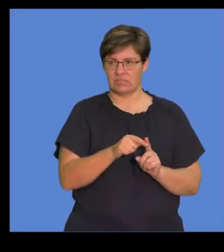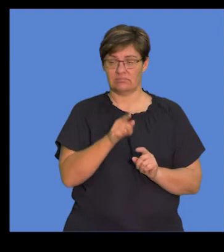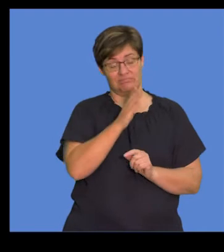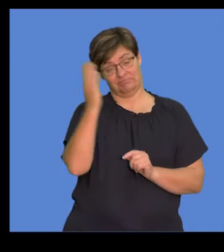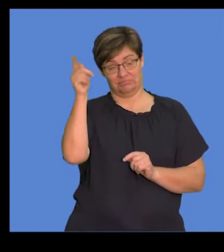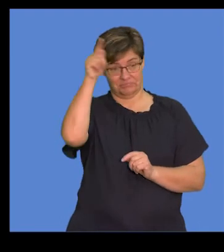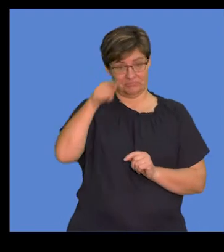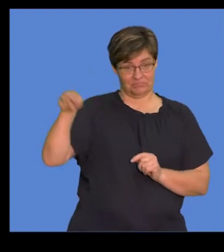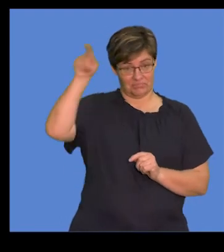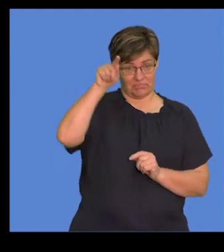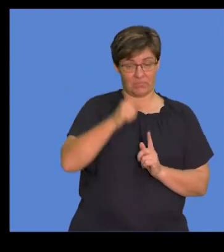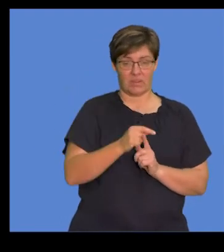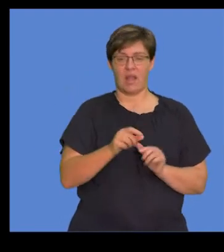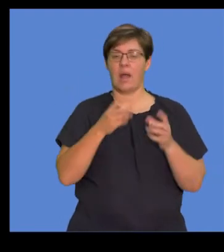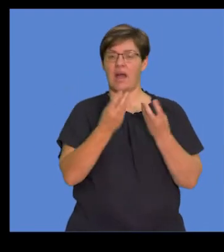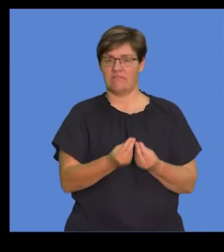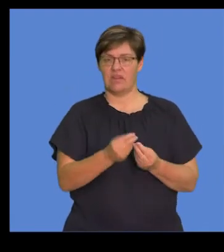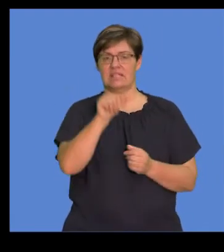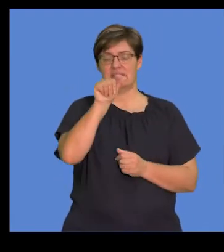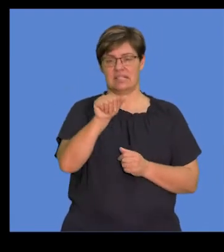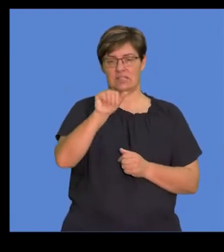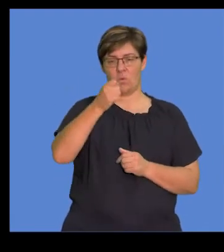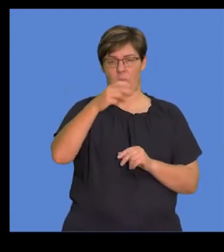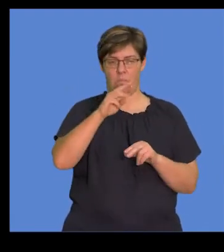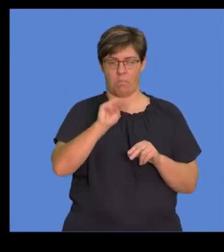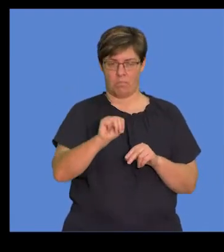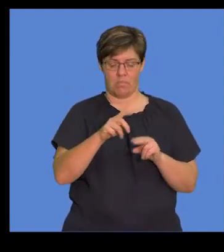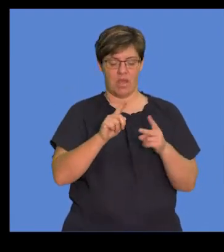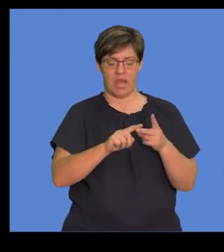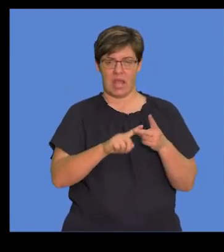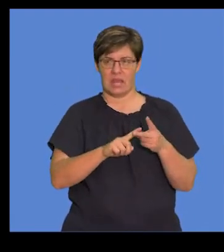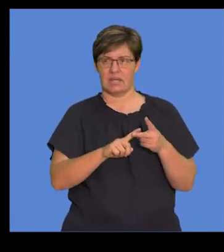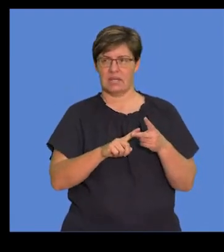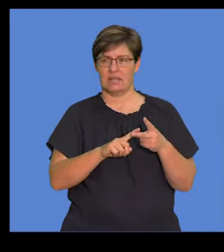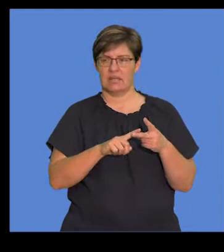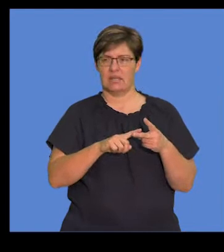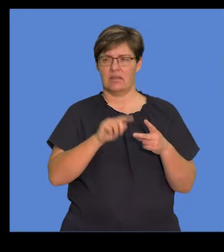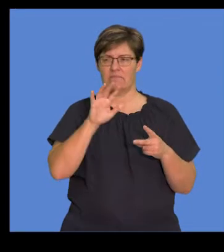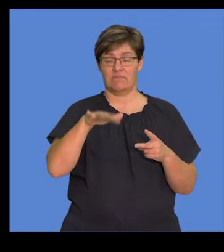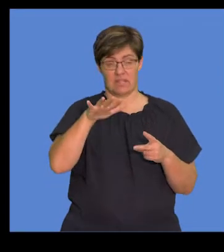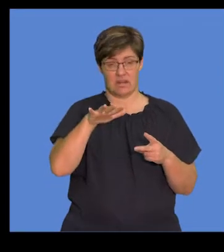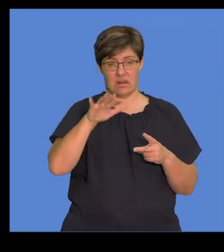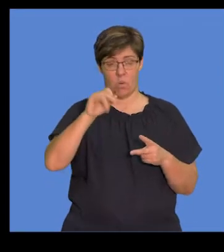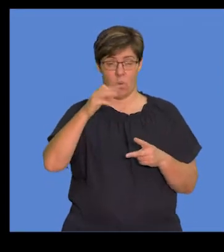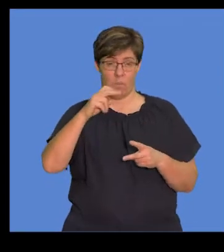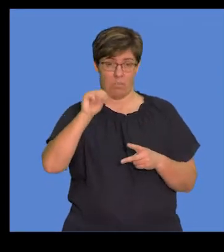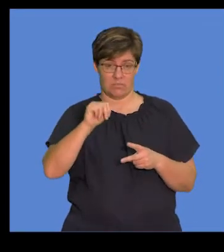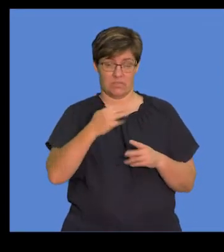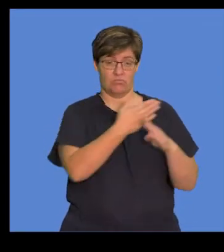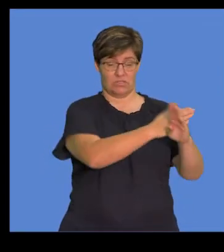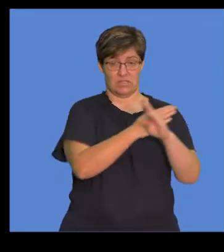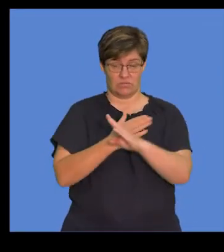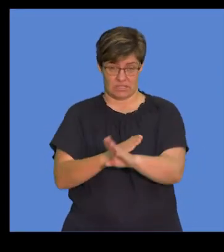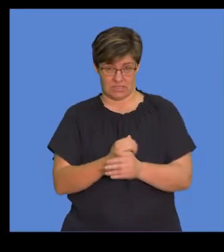that's provided, consists of a 6 ohm and 15 ohm resistors that are connected in parallel. So the